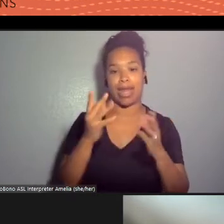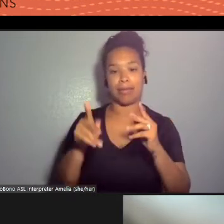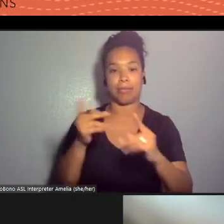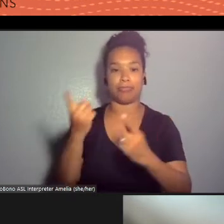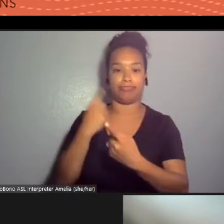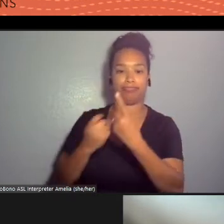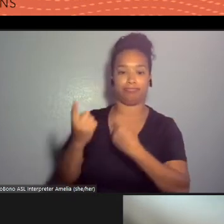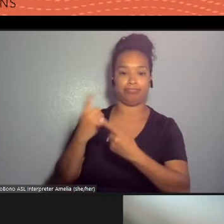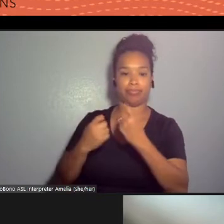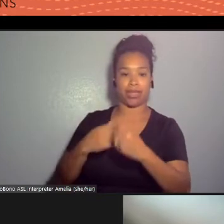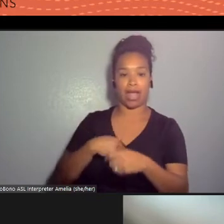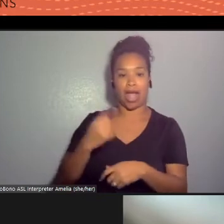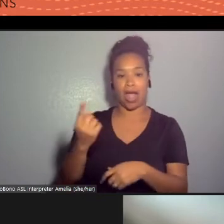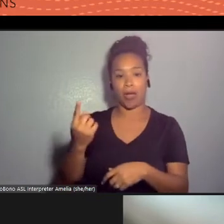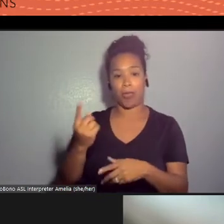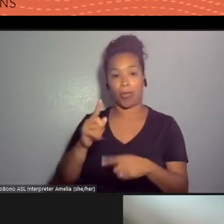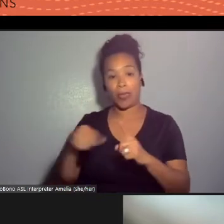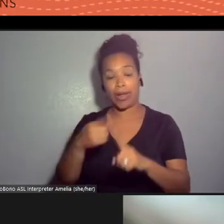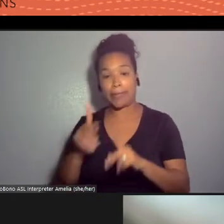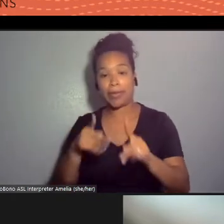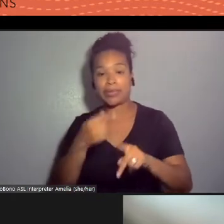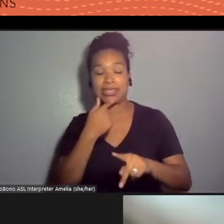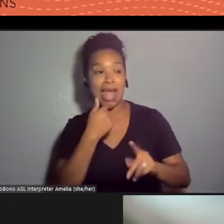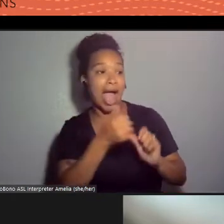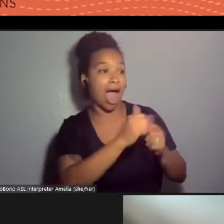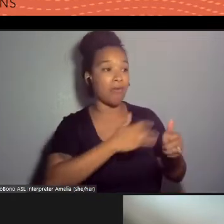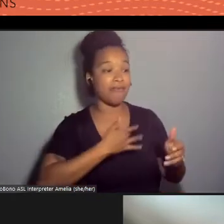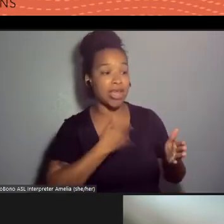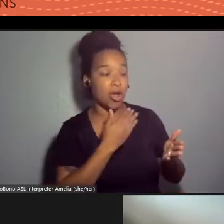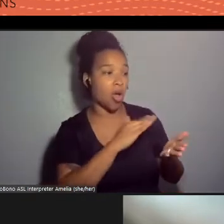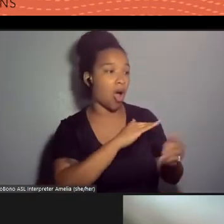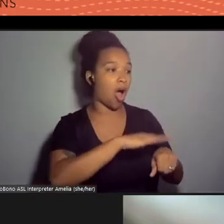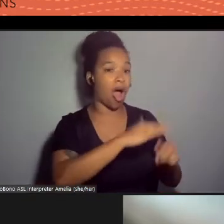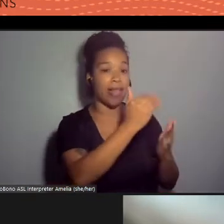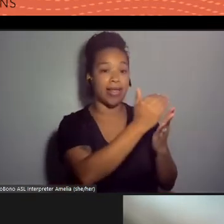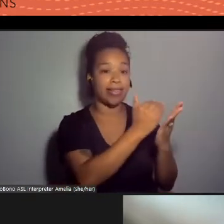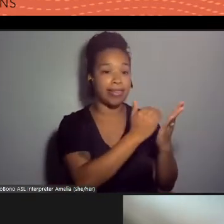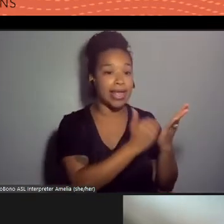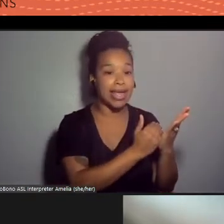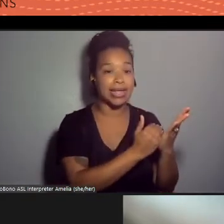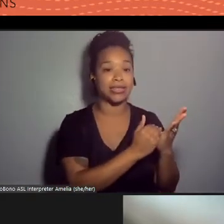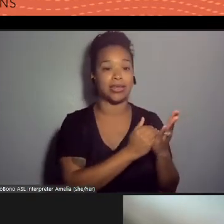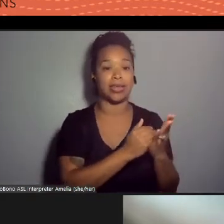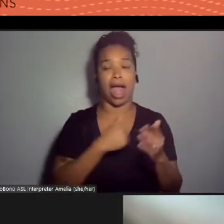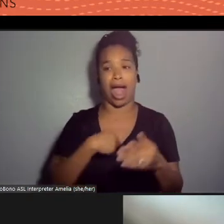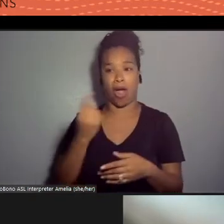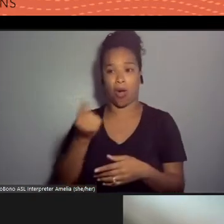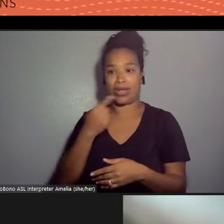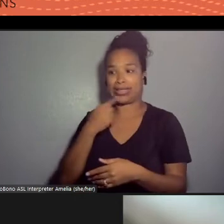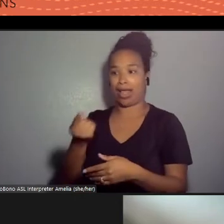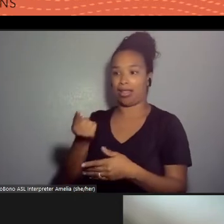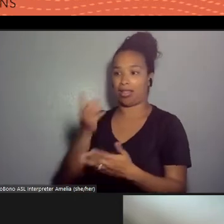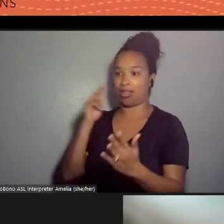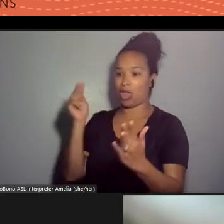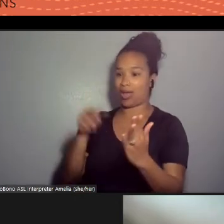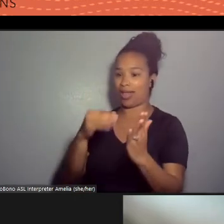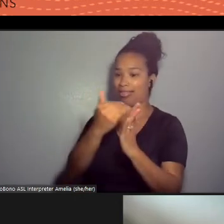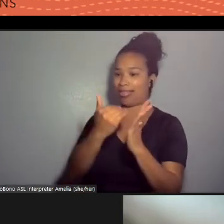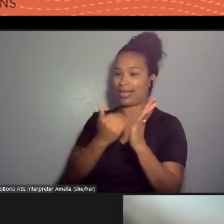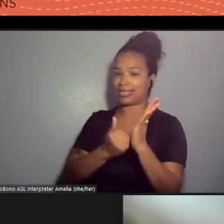about, oh, what's it like to be on the list and how did what you do to get there? And I was like, look at the rest of the list. The list is mostly